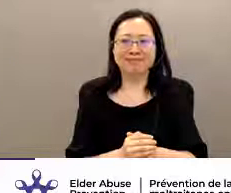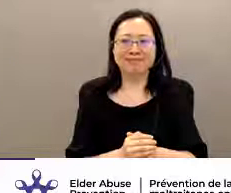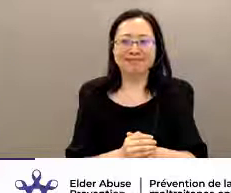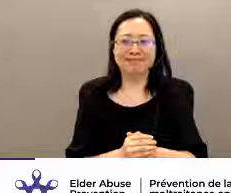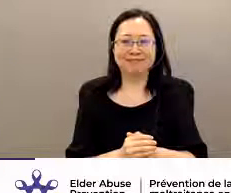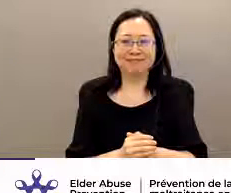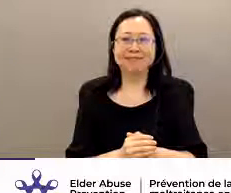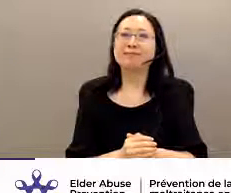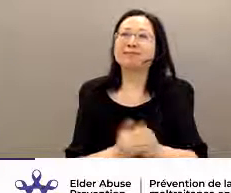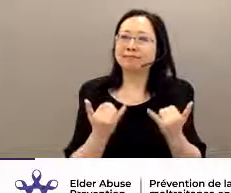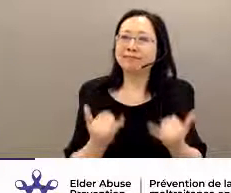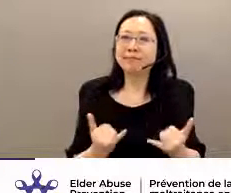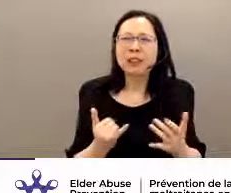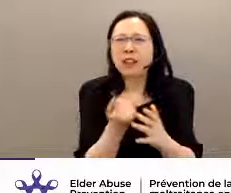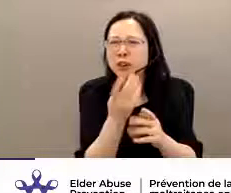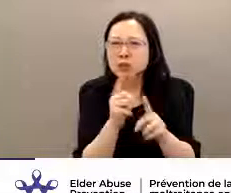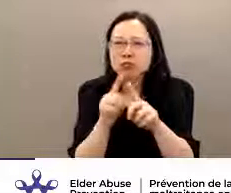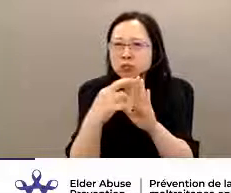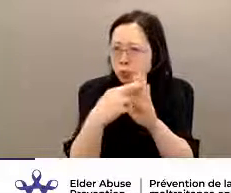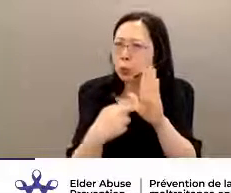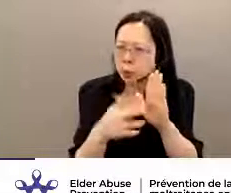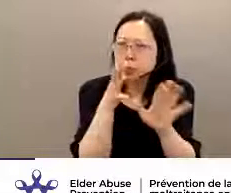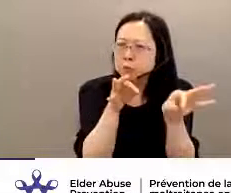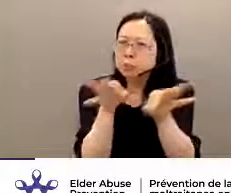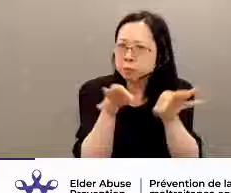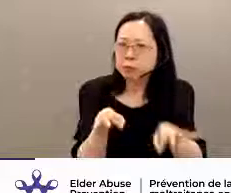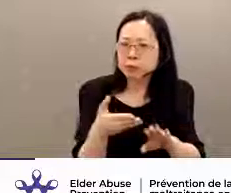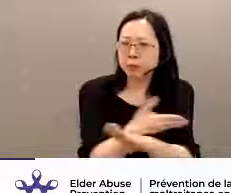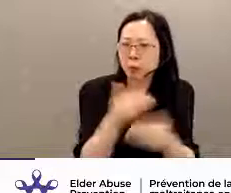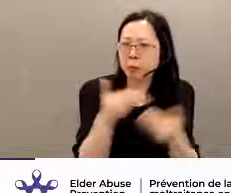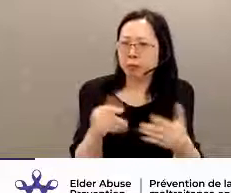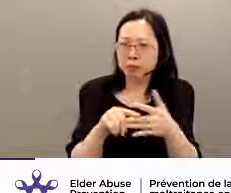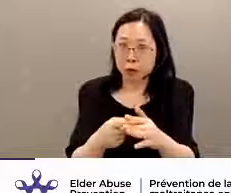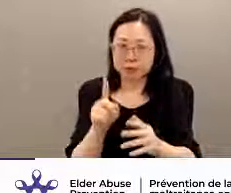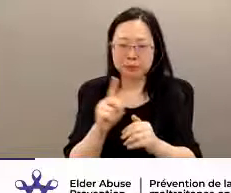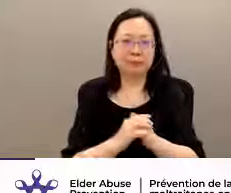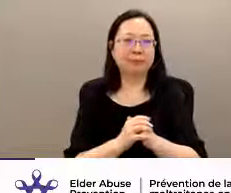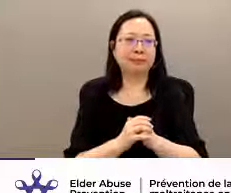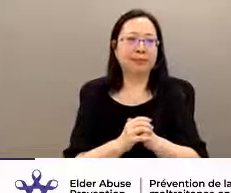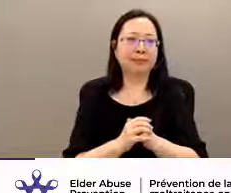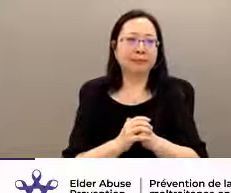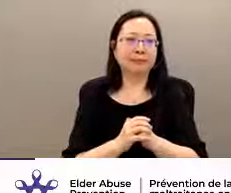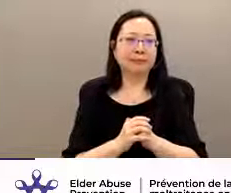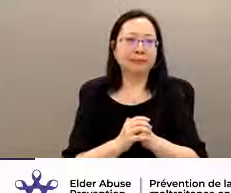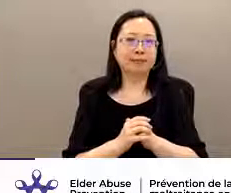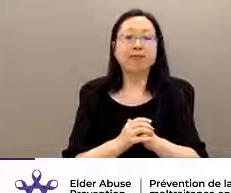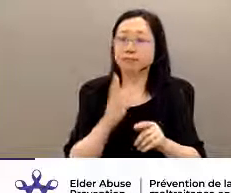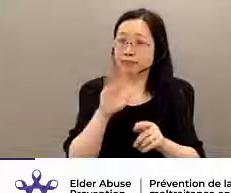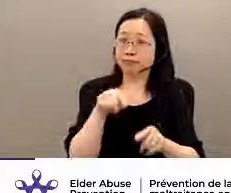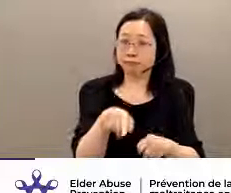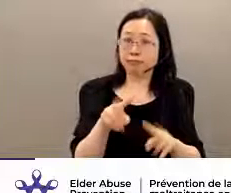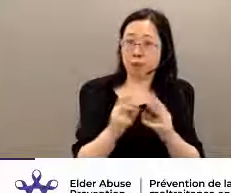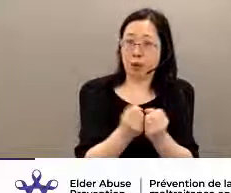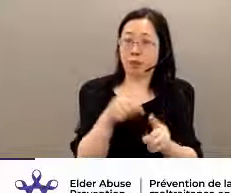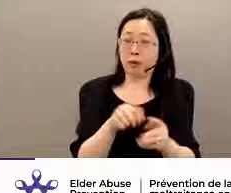A few housekeeping items to go through before we begin. As you know, everyone will be muted during the webinar,